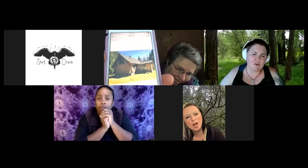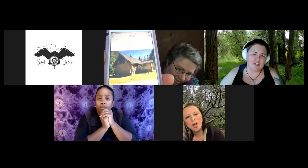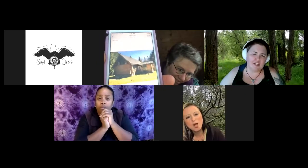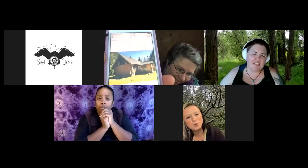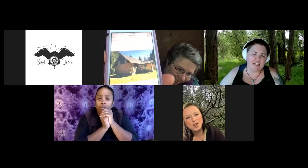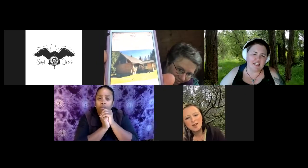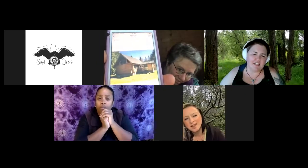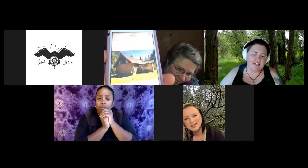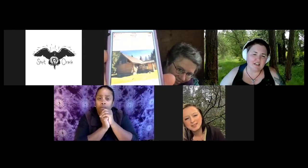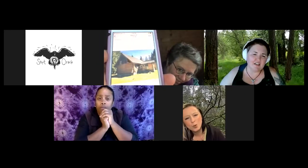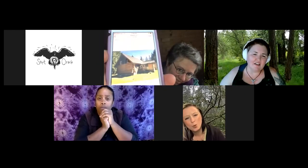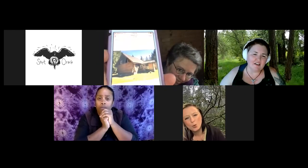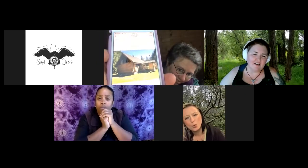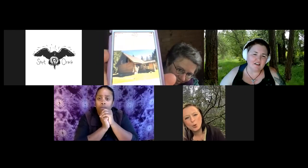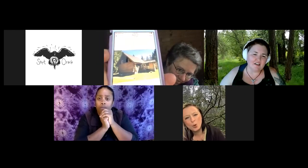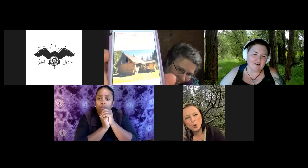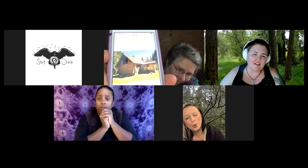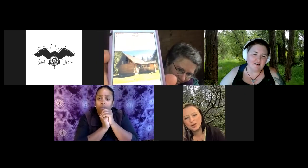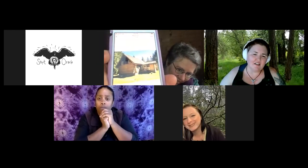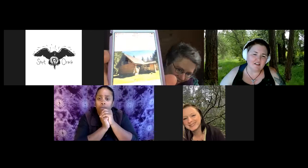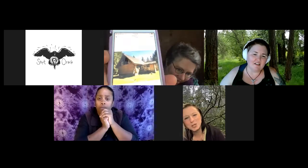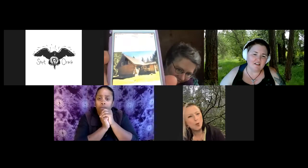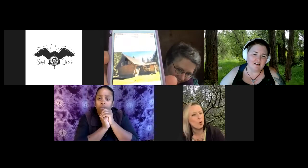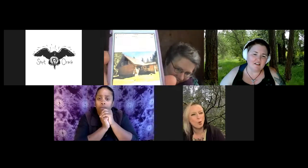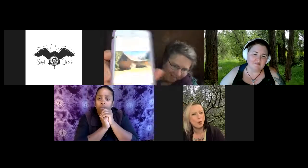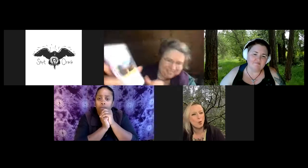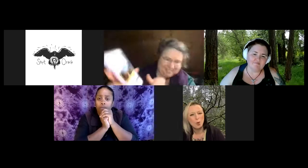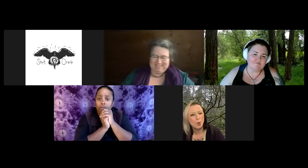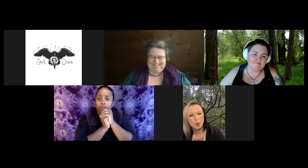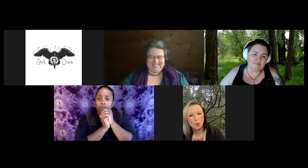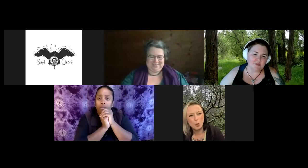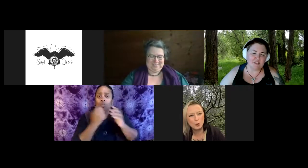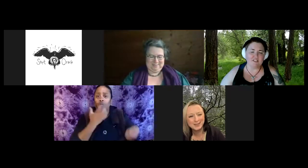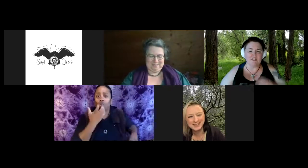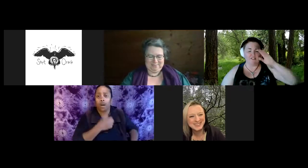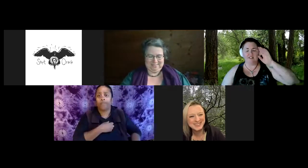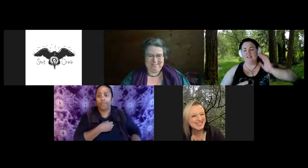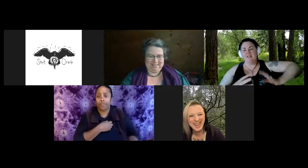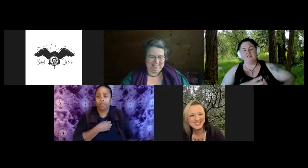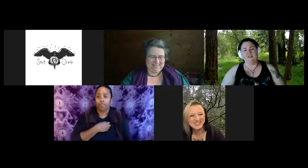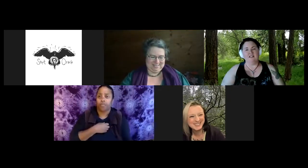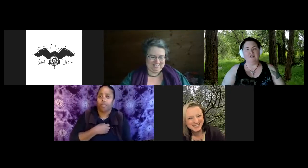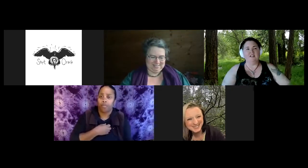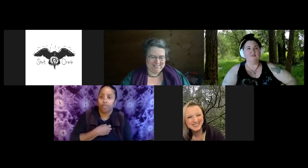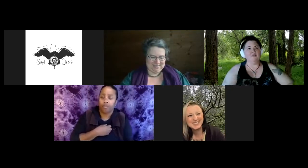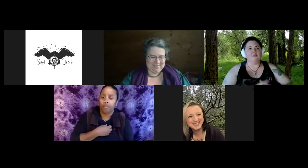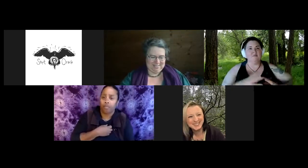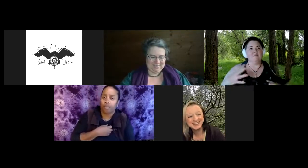so pretty. I can't take it. Oh, Just holding up other, yeah. oh my gosh, I love it. Sorry.